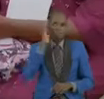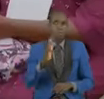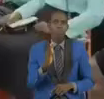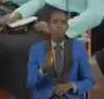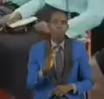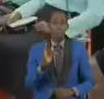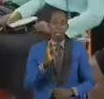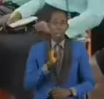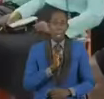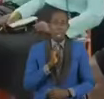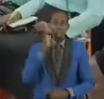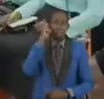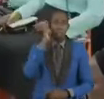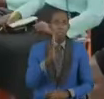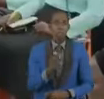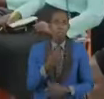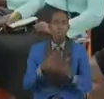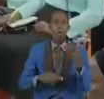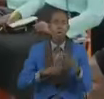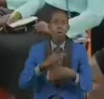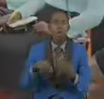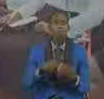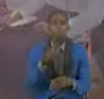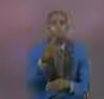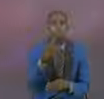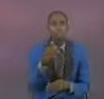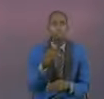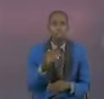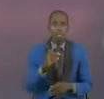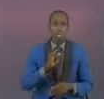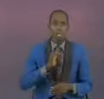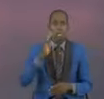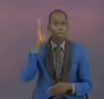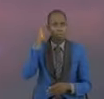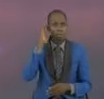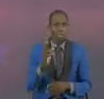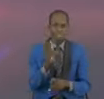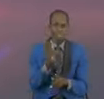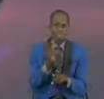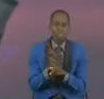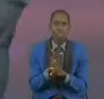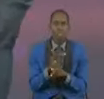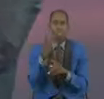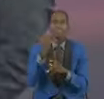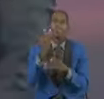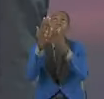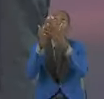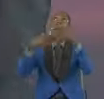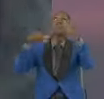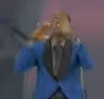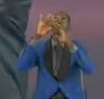I will. Sustaining the heavenly vision till the end.